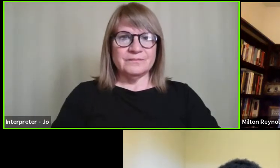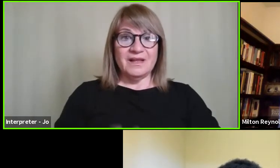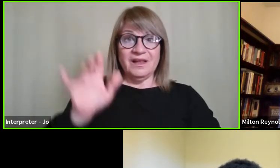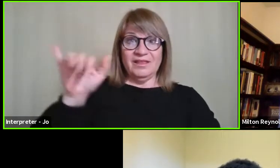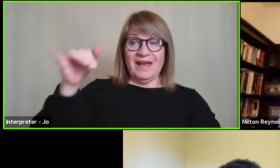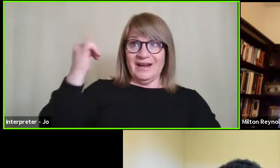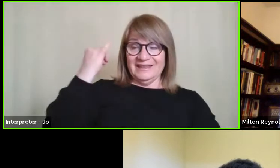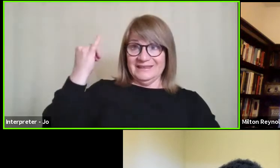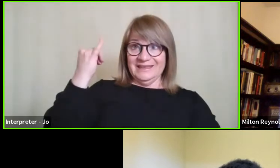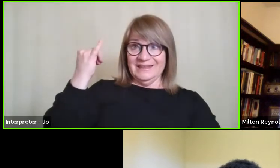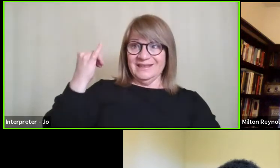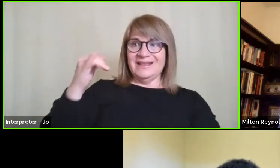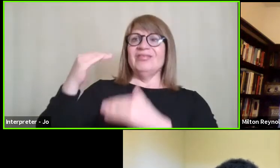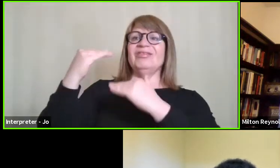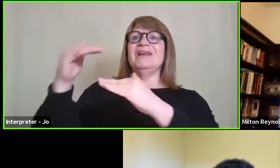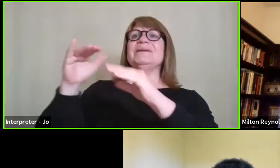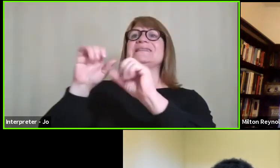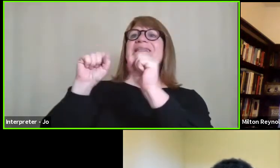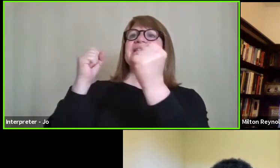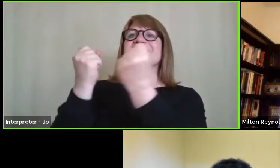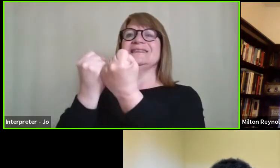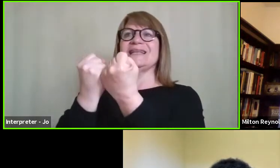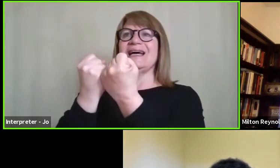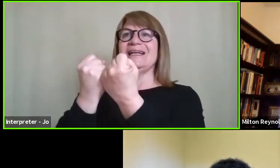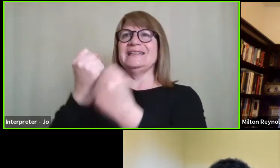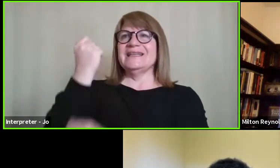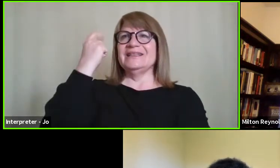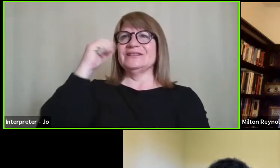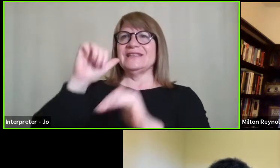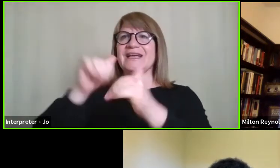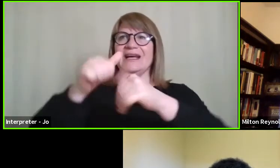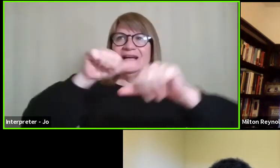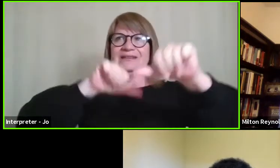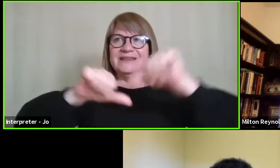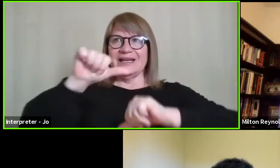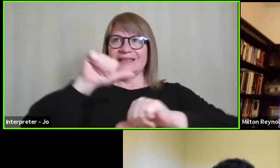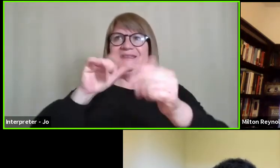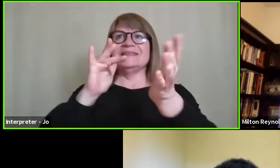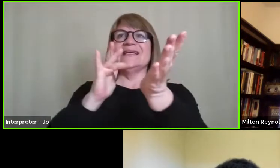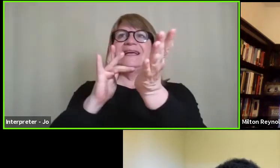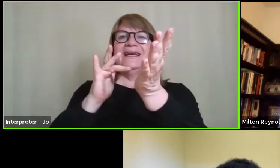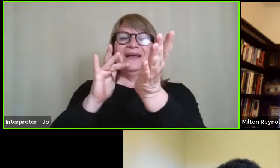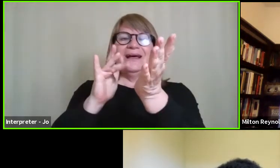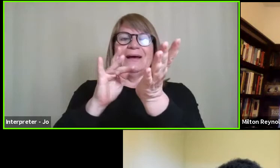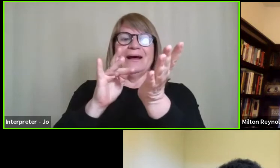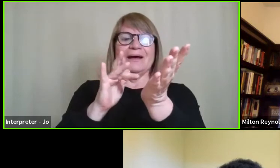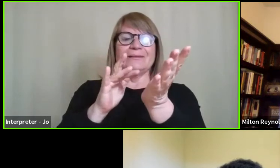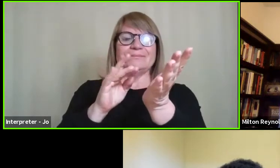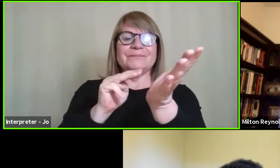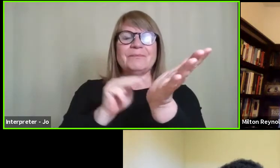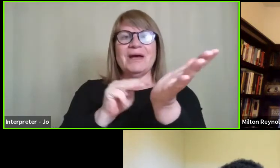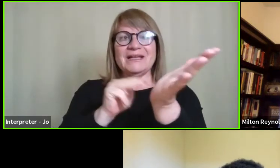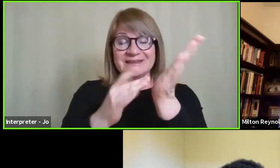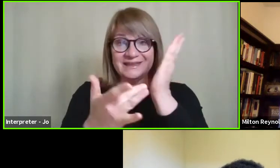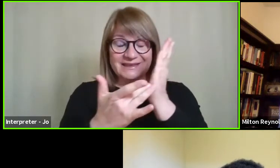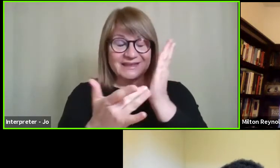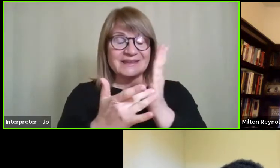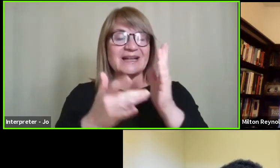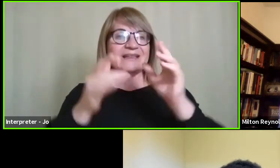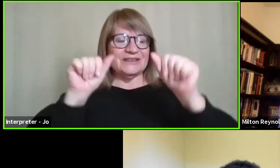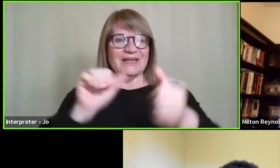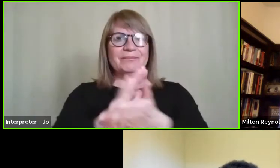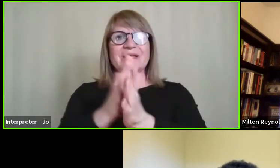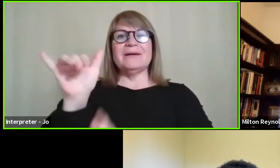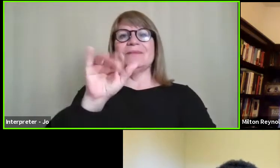society to understand how science and medicine and technology can be weaponized for really detrimental uh outcomes and